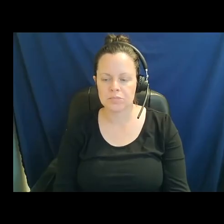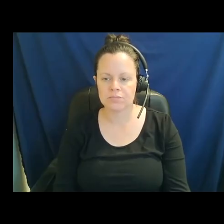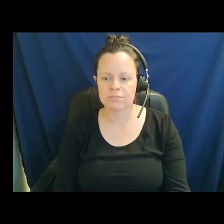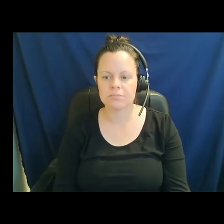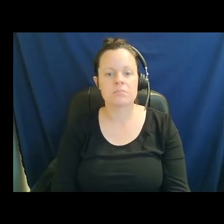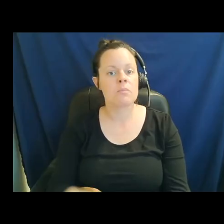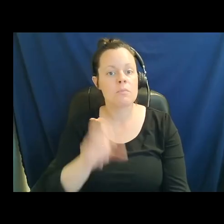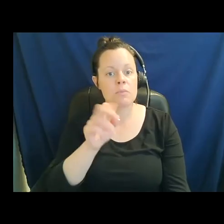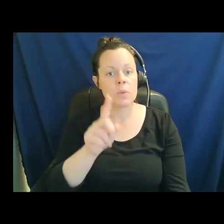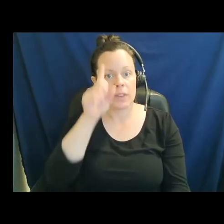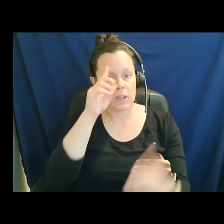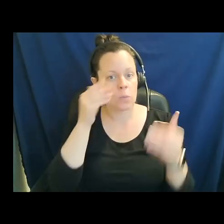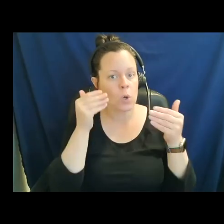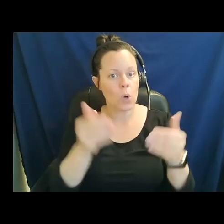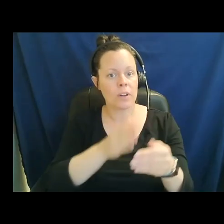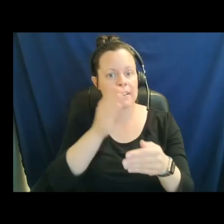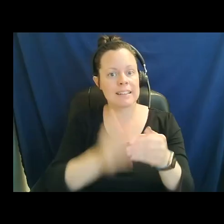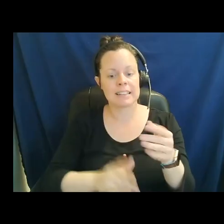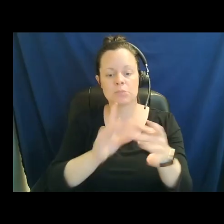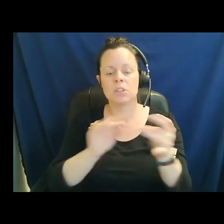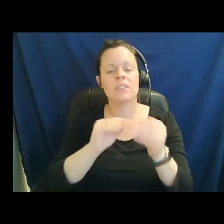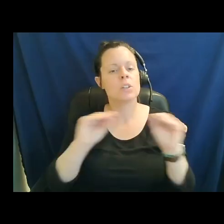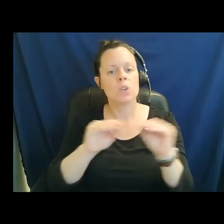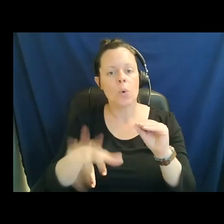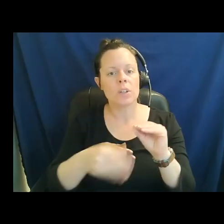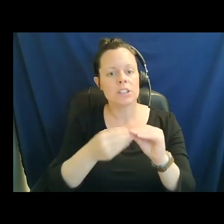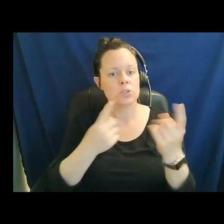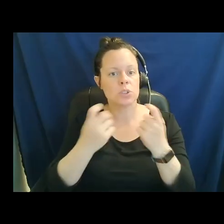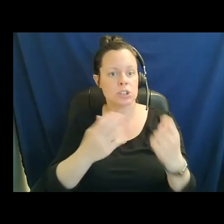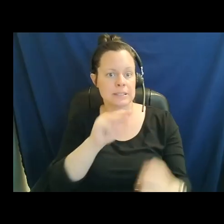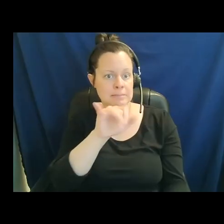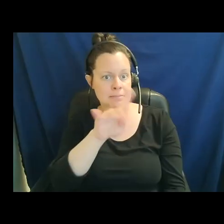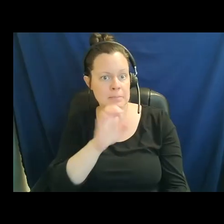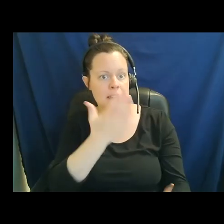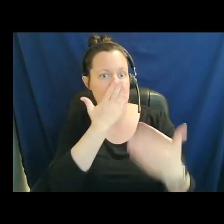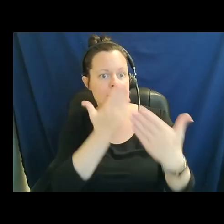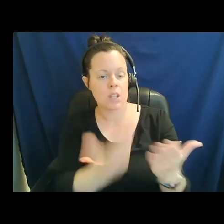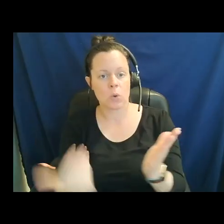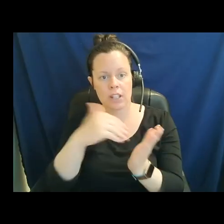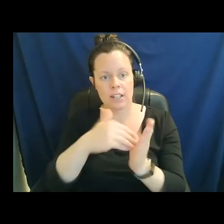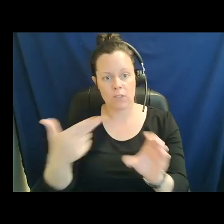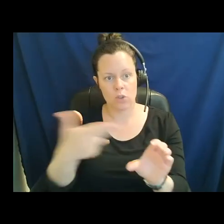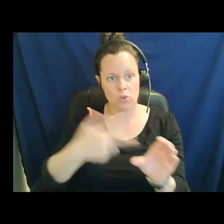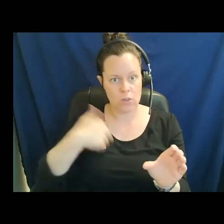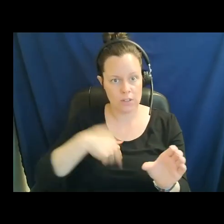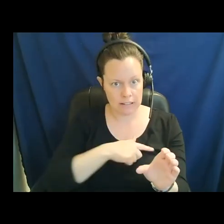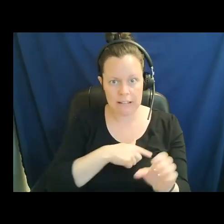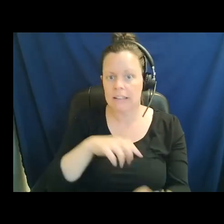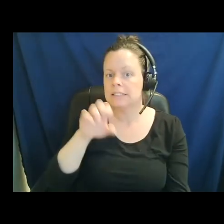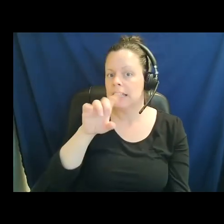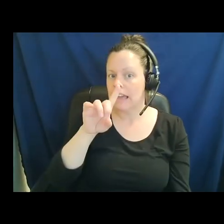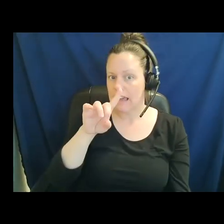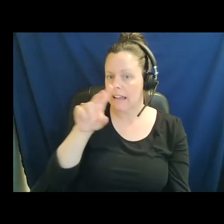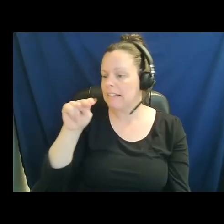Okay, I think we'll go ahead and conclude the briefing with no additional questions. Mike, thank you again for joining us, and Ed and Nita for being on our calls weekly, so we